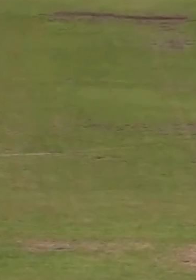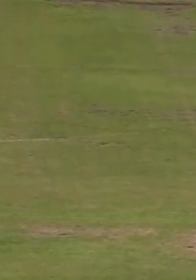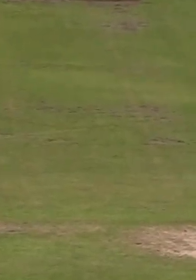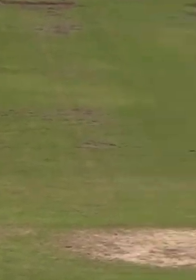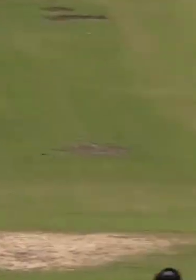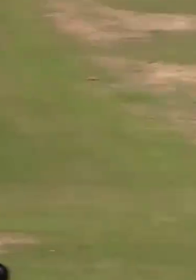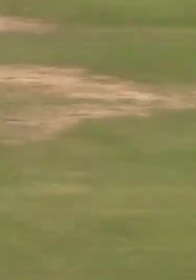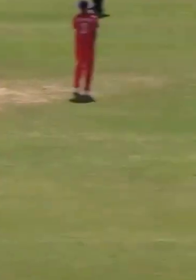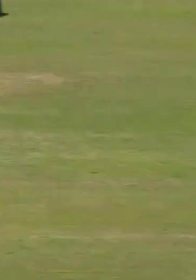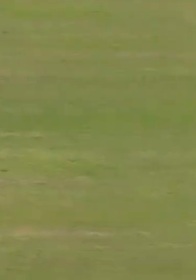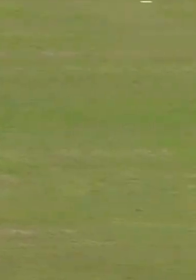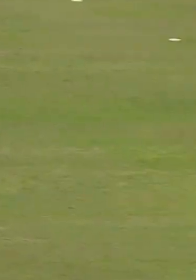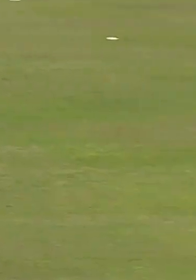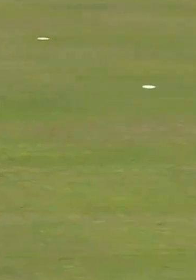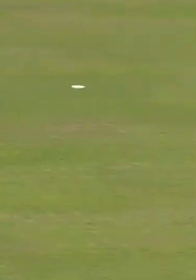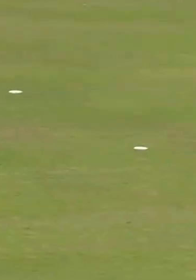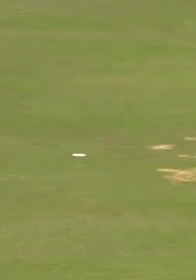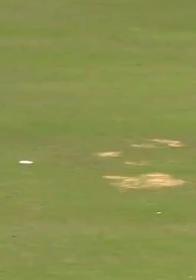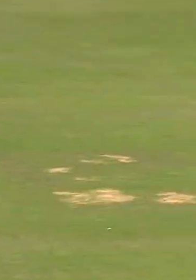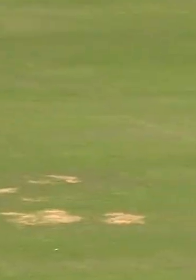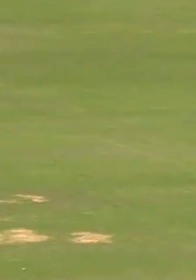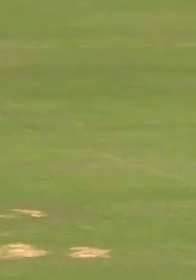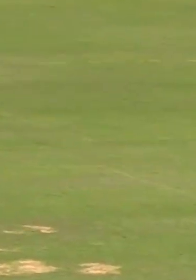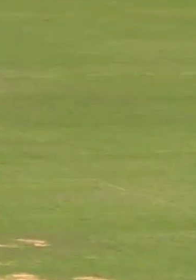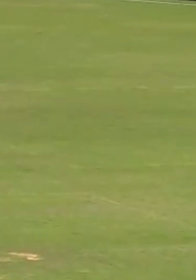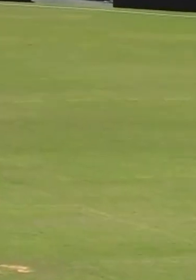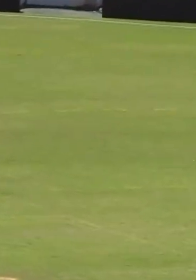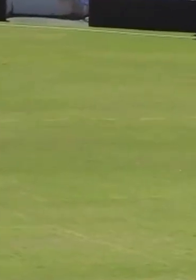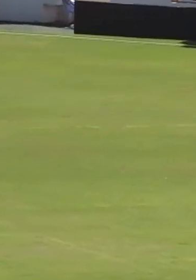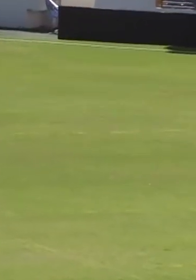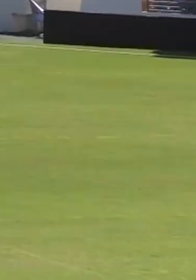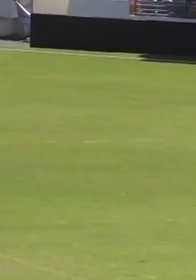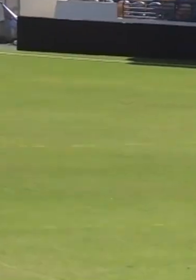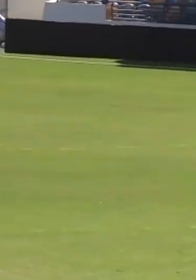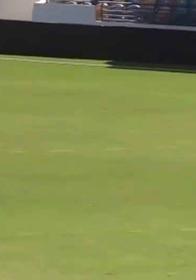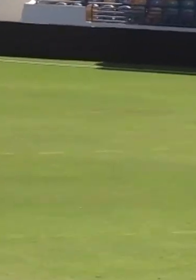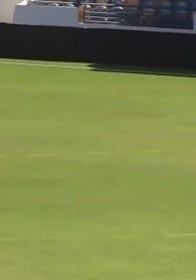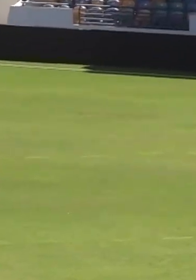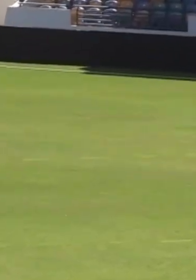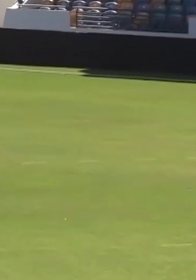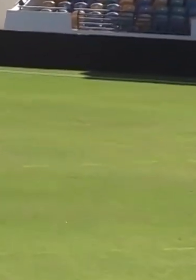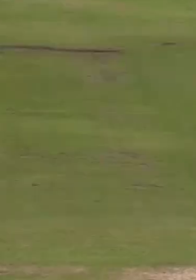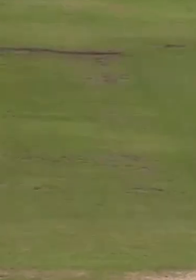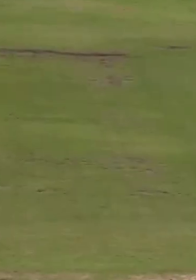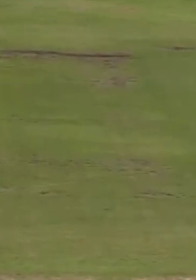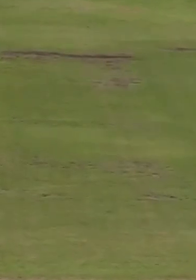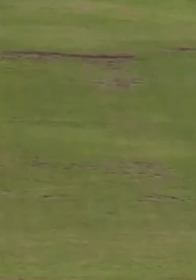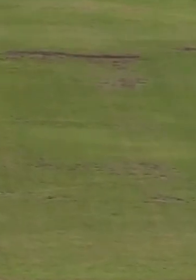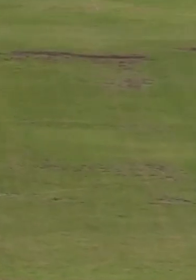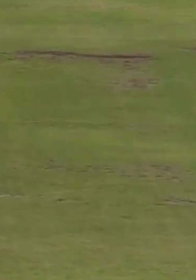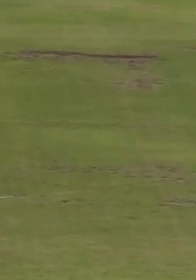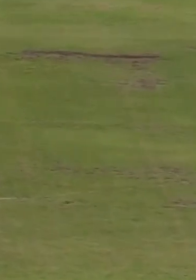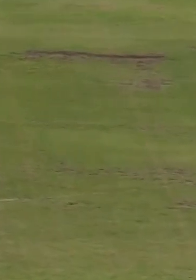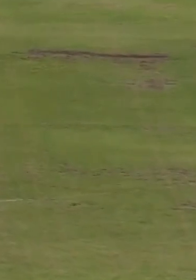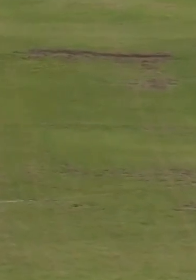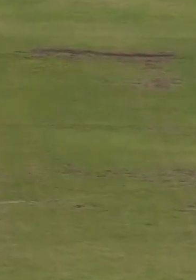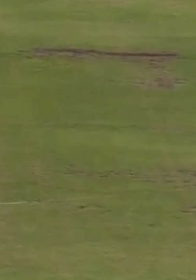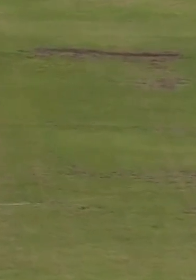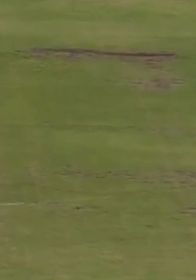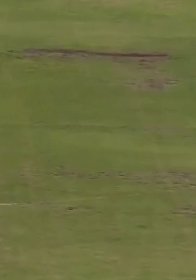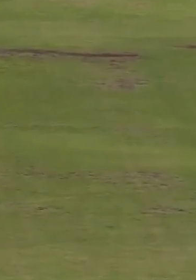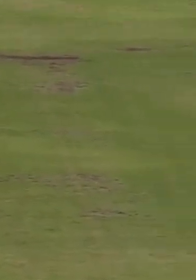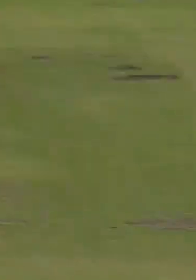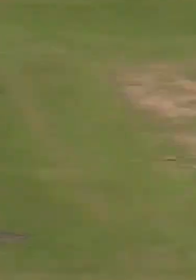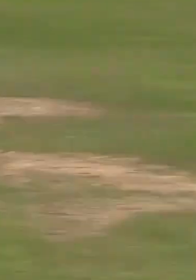and Gittins cashed in, pulled away to the fence. That's 4 as well. Wiggins then played the shot of